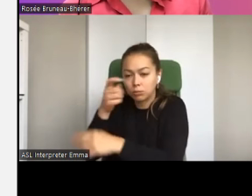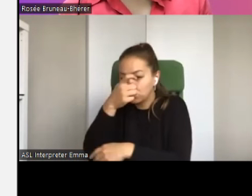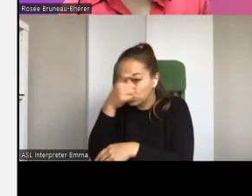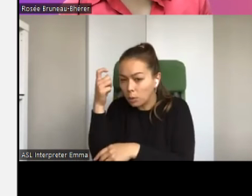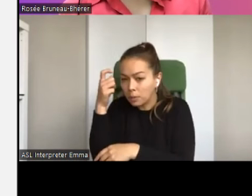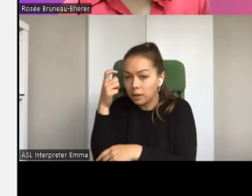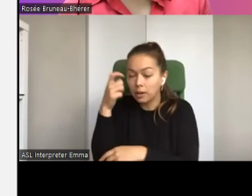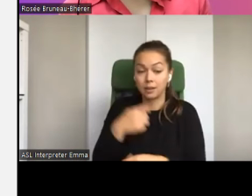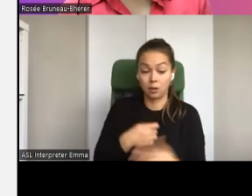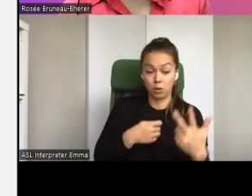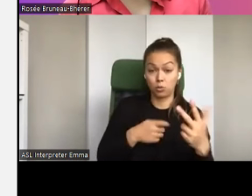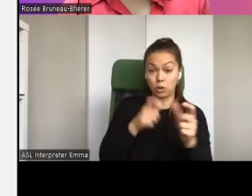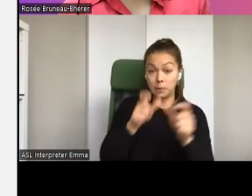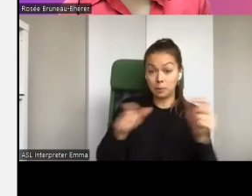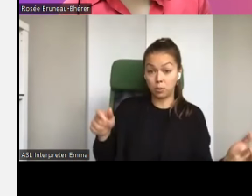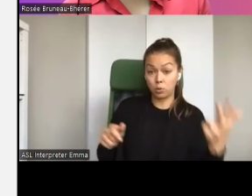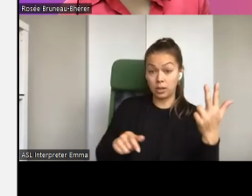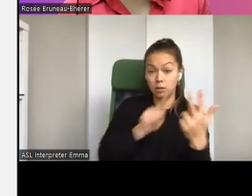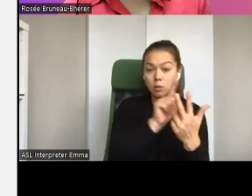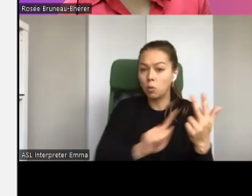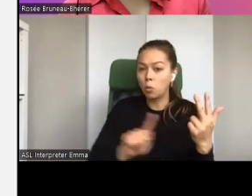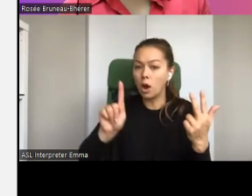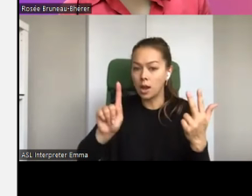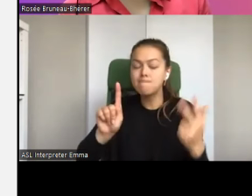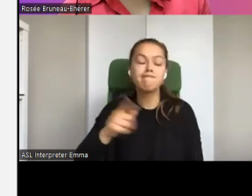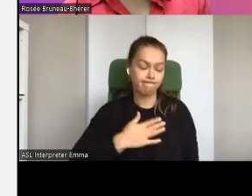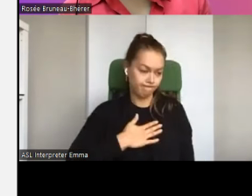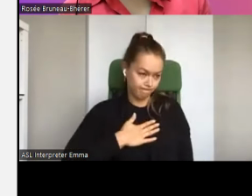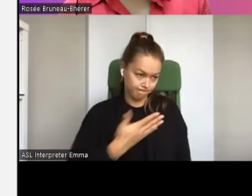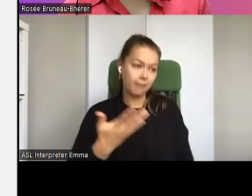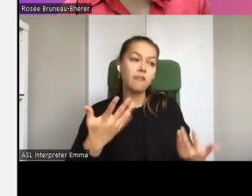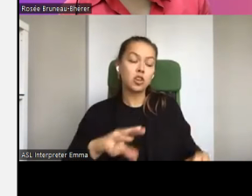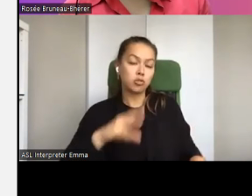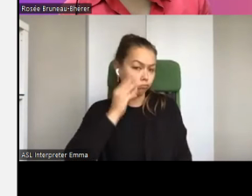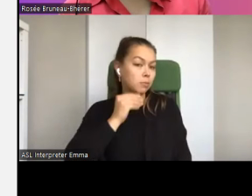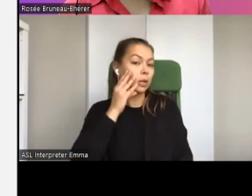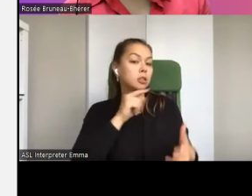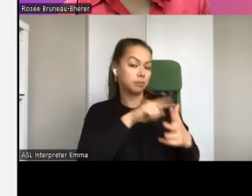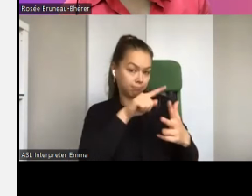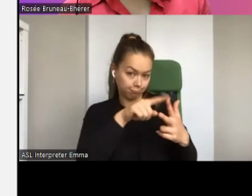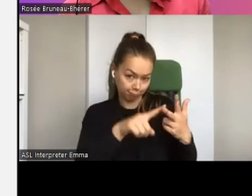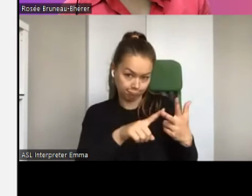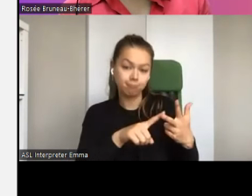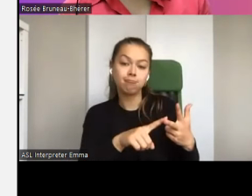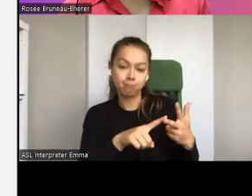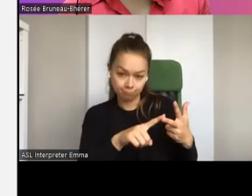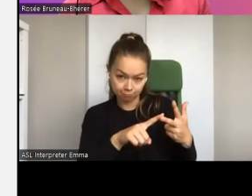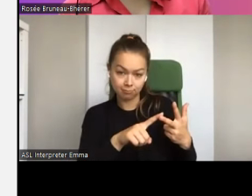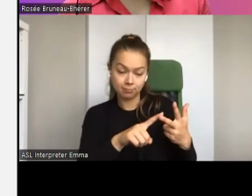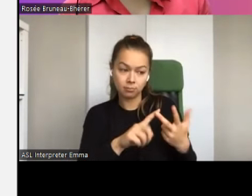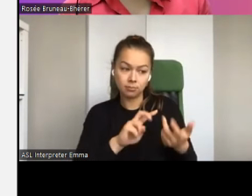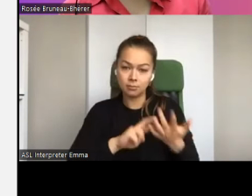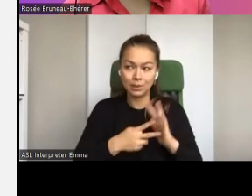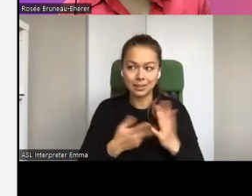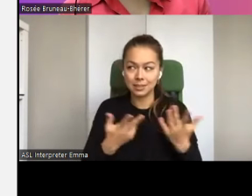before the age of 18. So this is not rare. This number right away shows